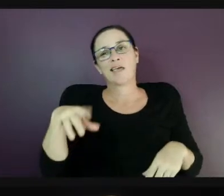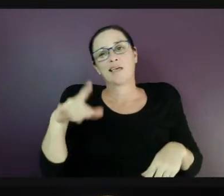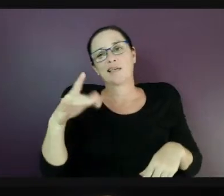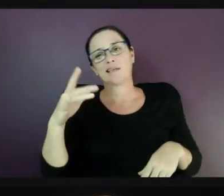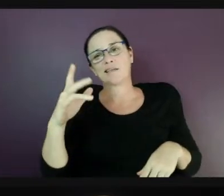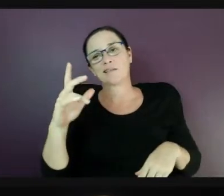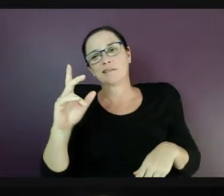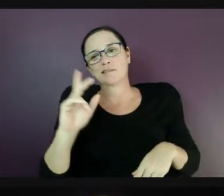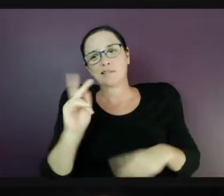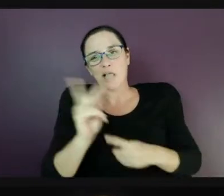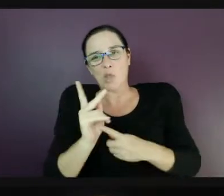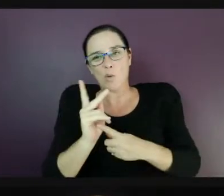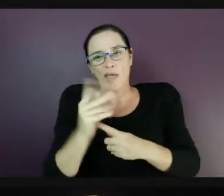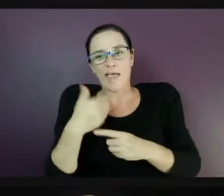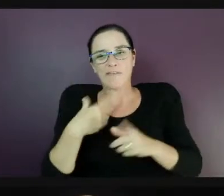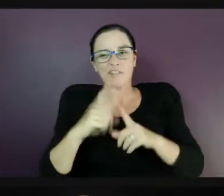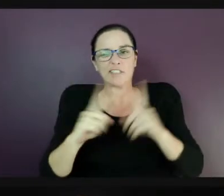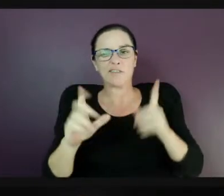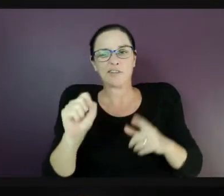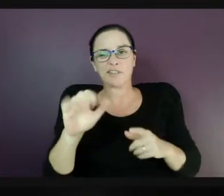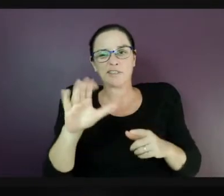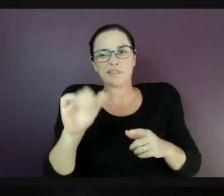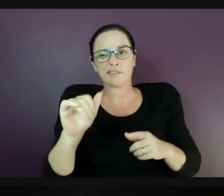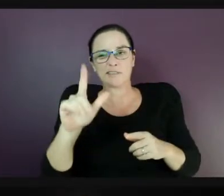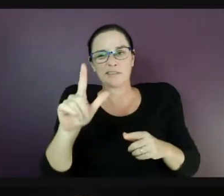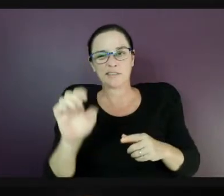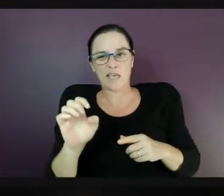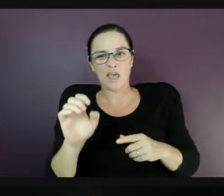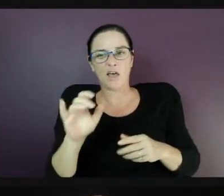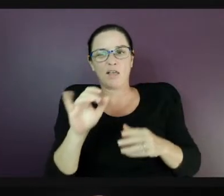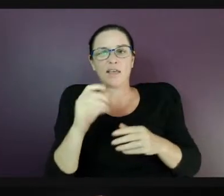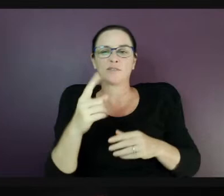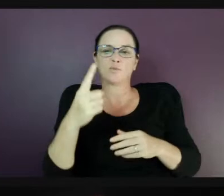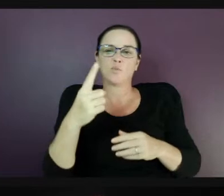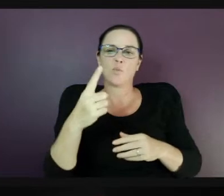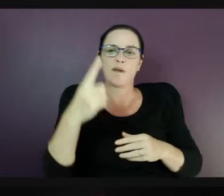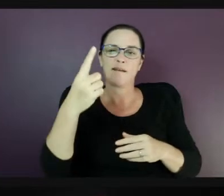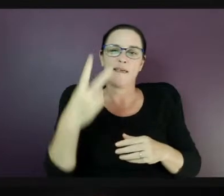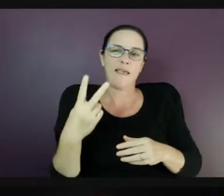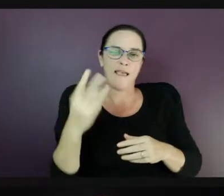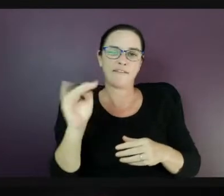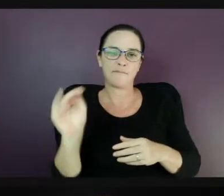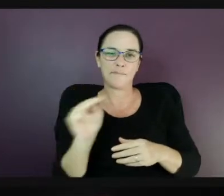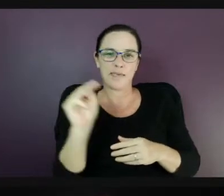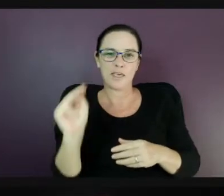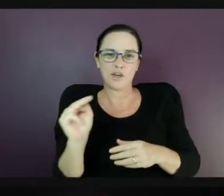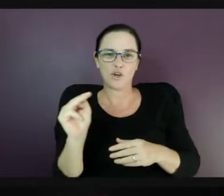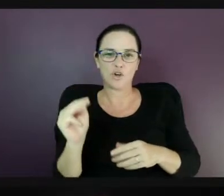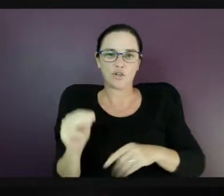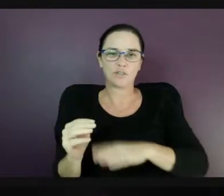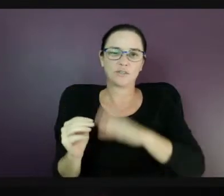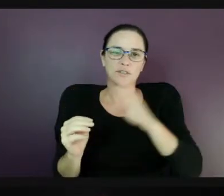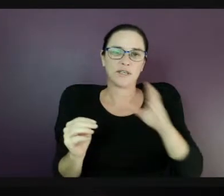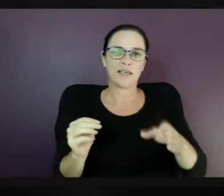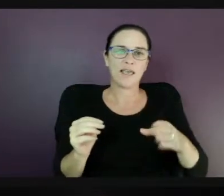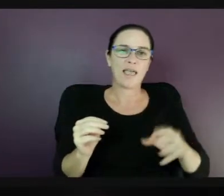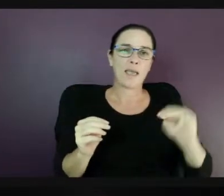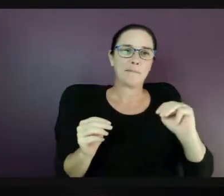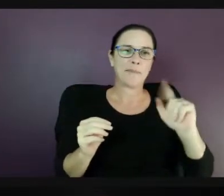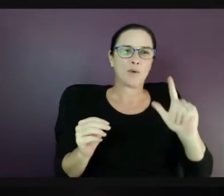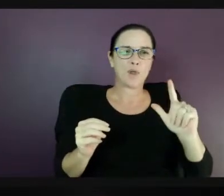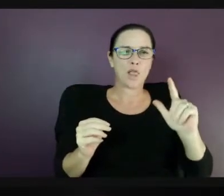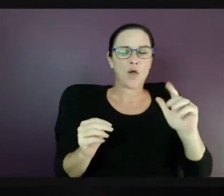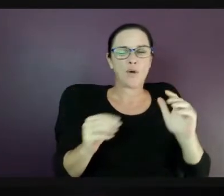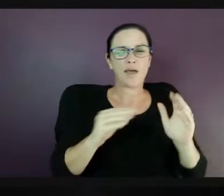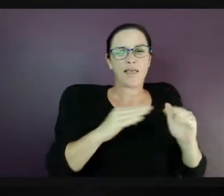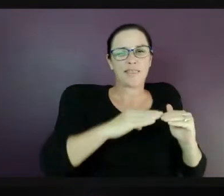on a scale of about 1.5 meters over this 5 years, whereas Mauna Loa is moving on a scale of about 0.5 meter